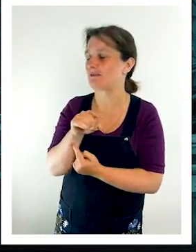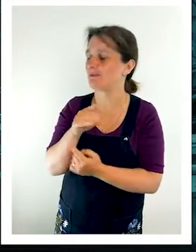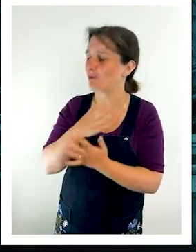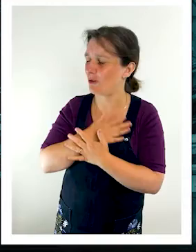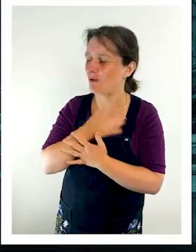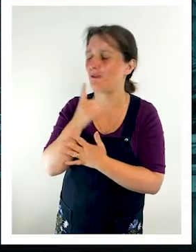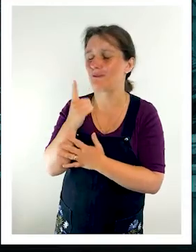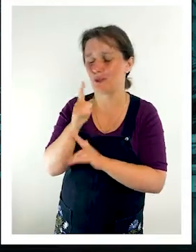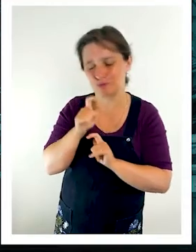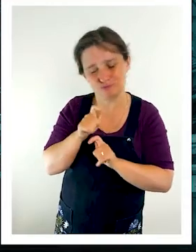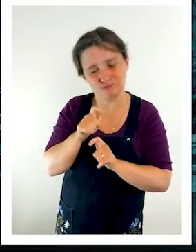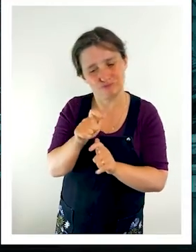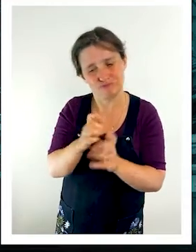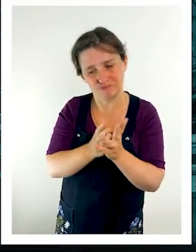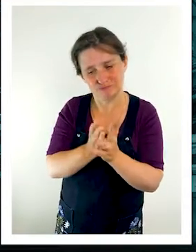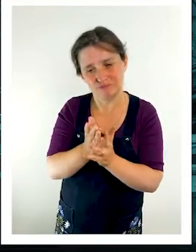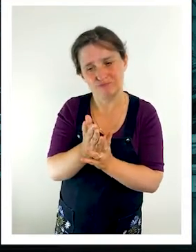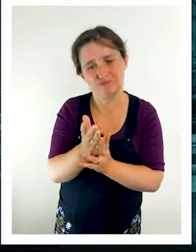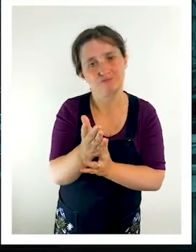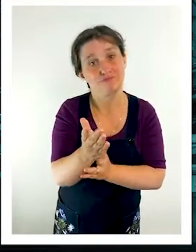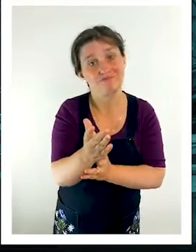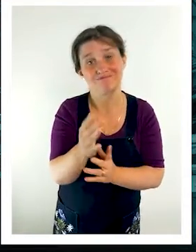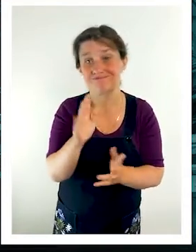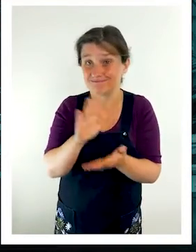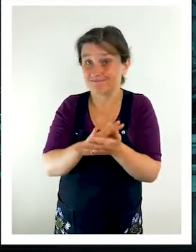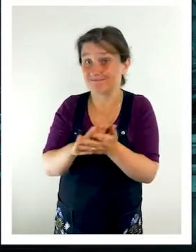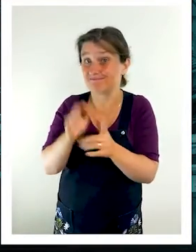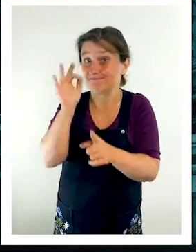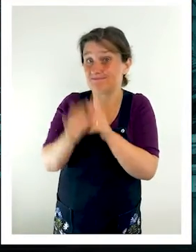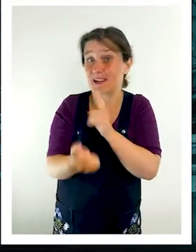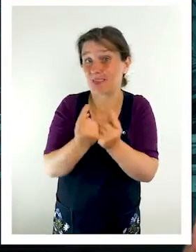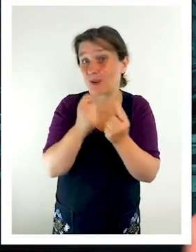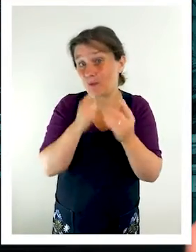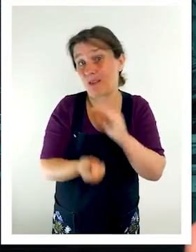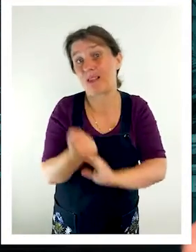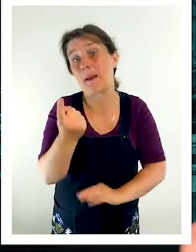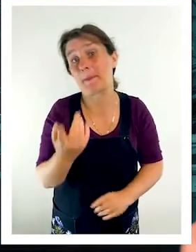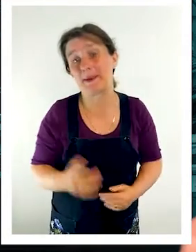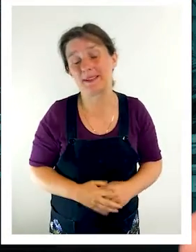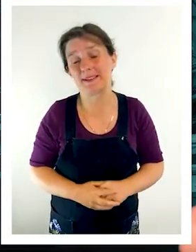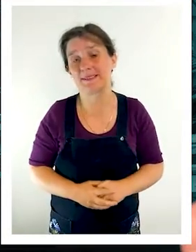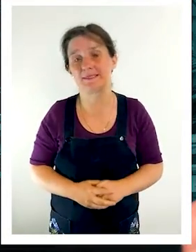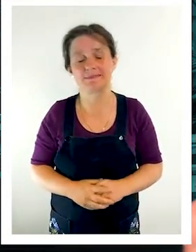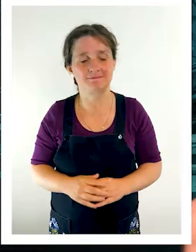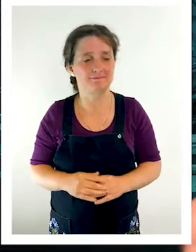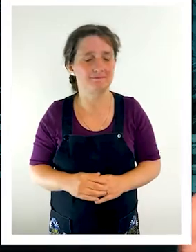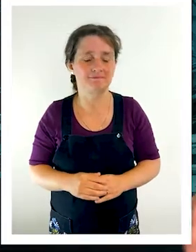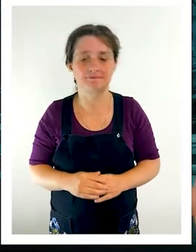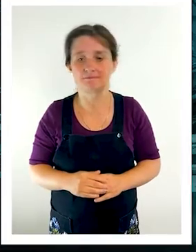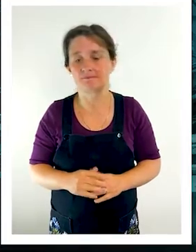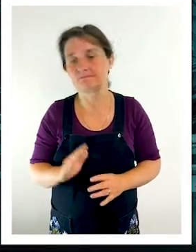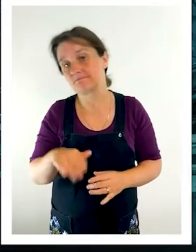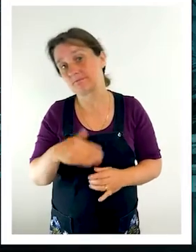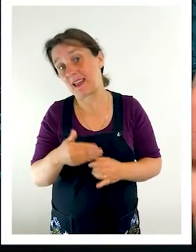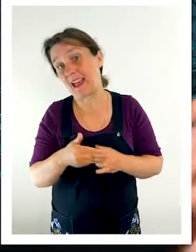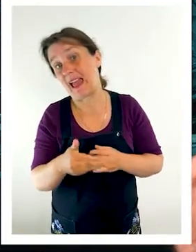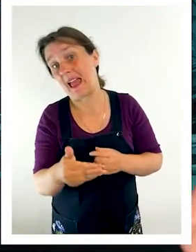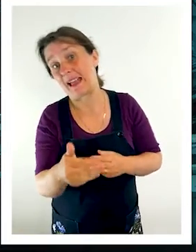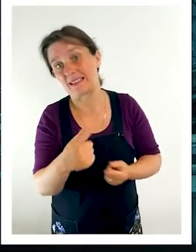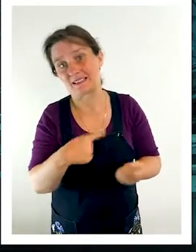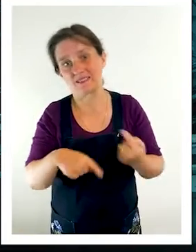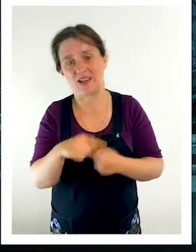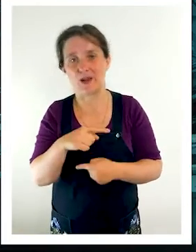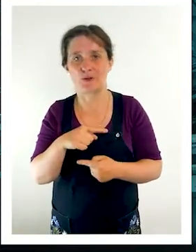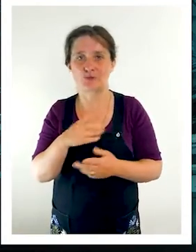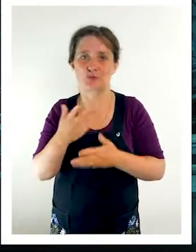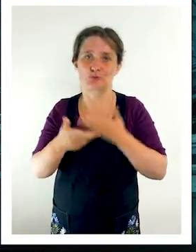love him, then special things will happen. You see, the end of our story has a whole heap